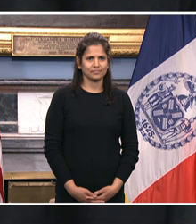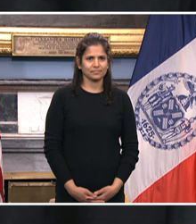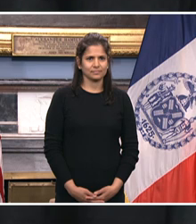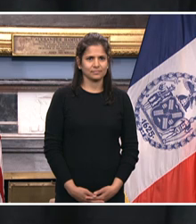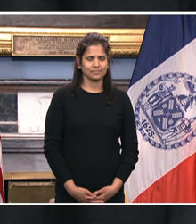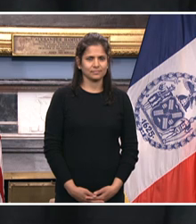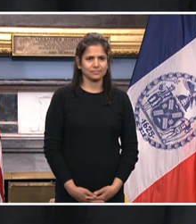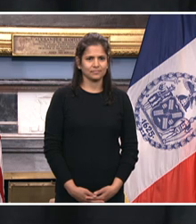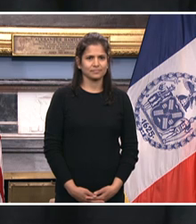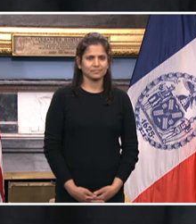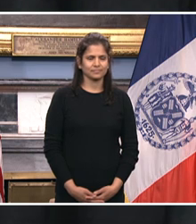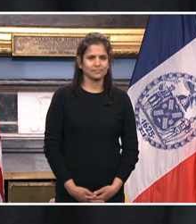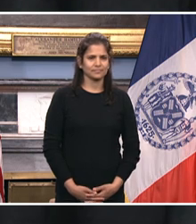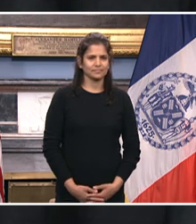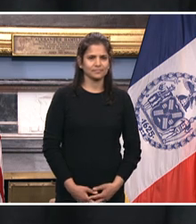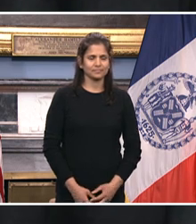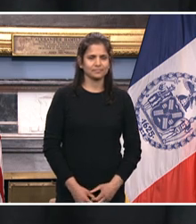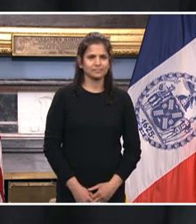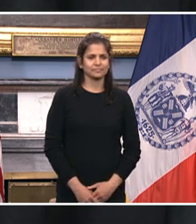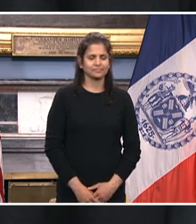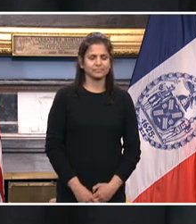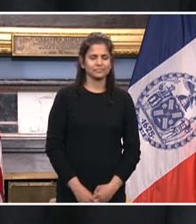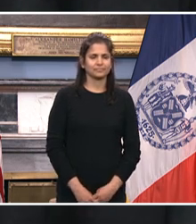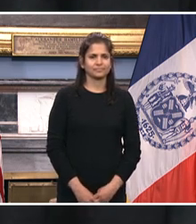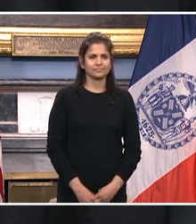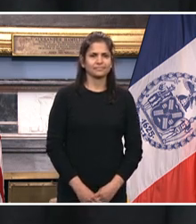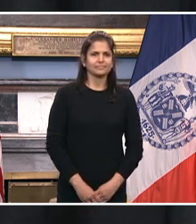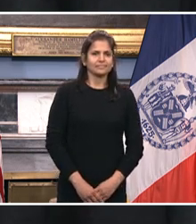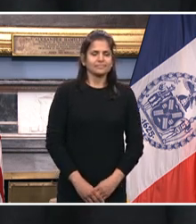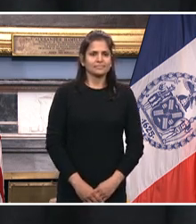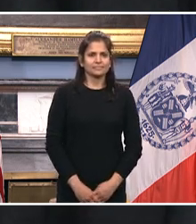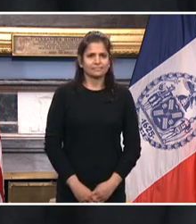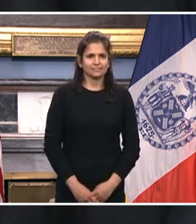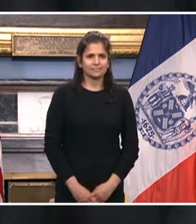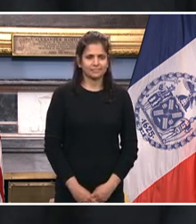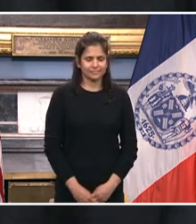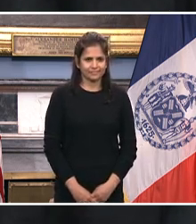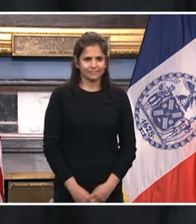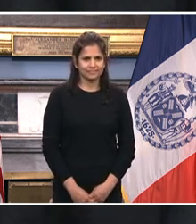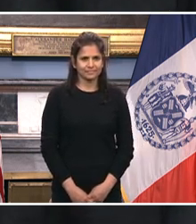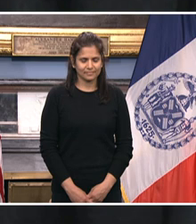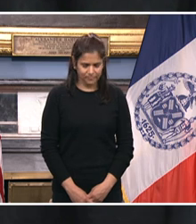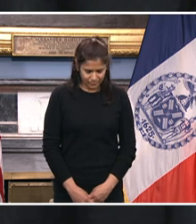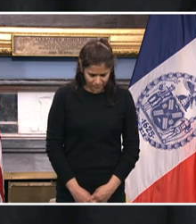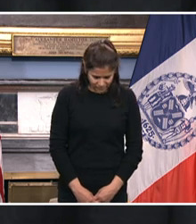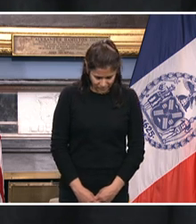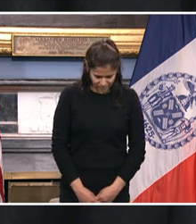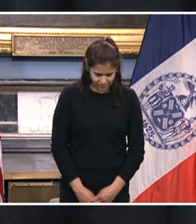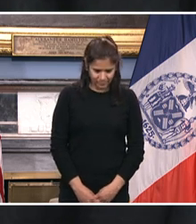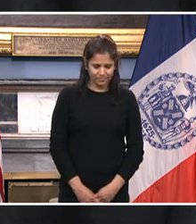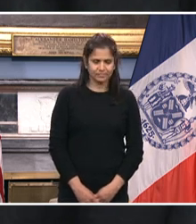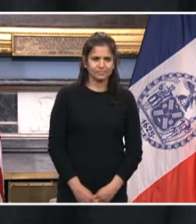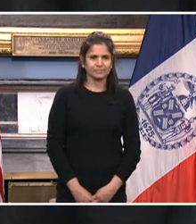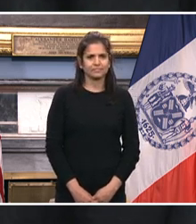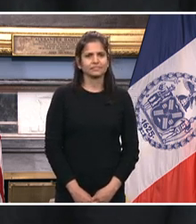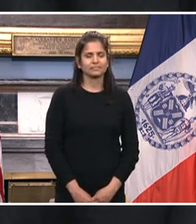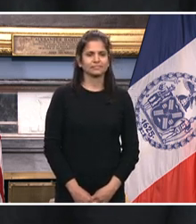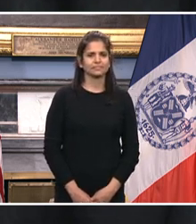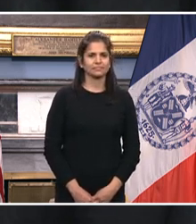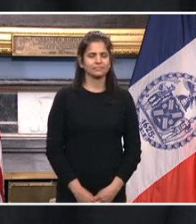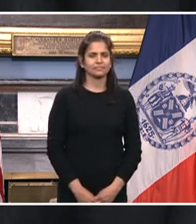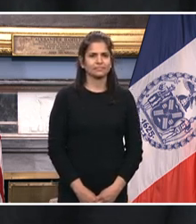parte de la solución para ayudar a nuestros hospitales